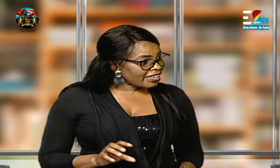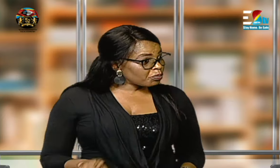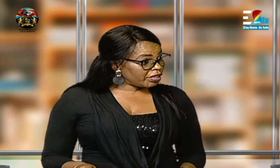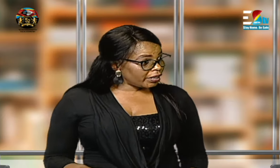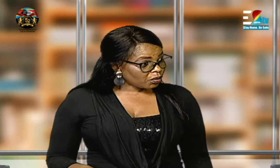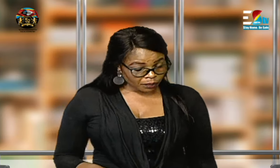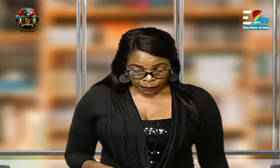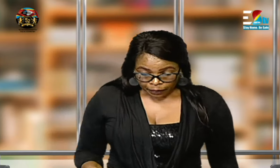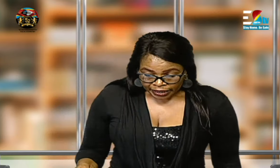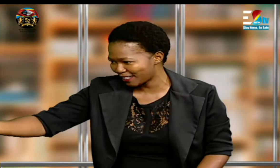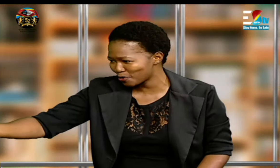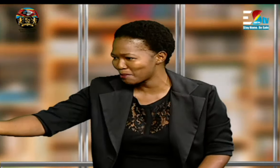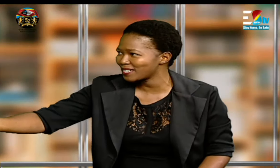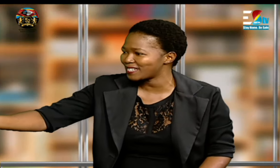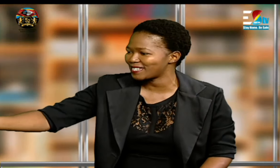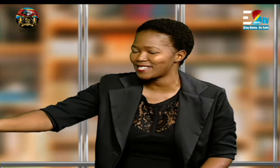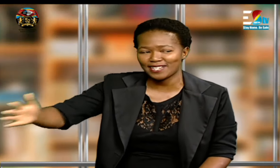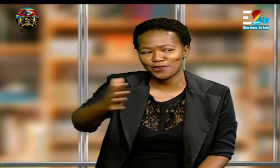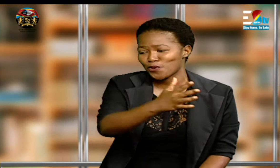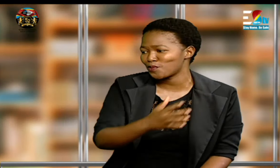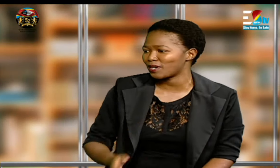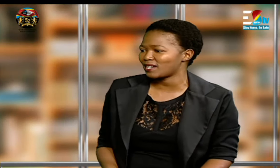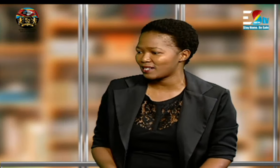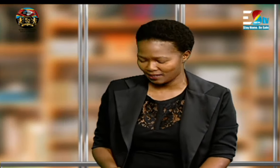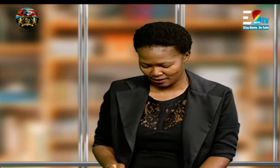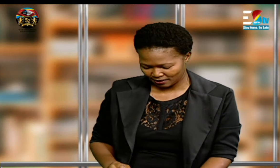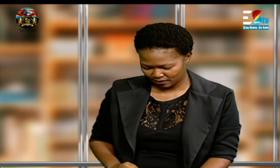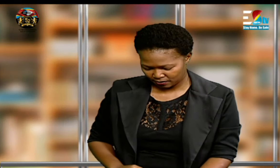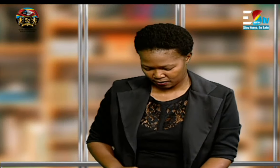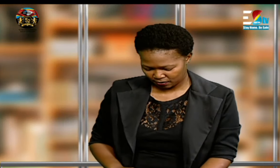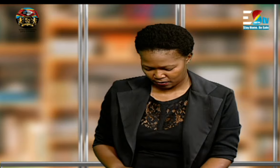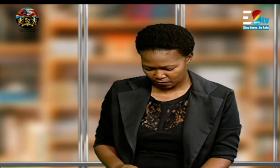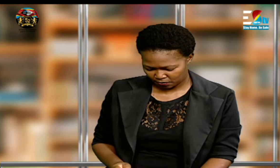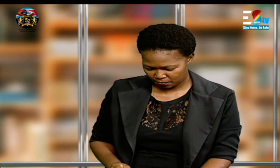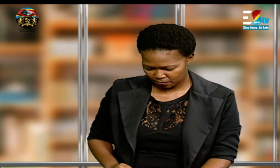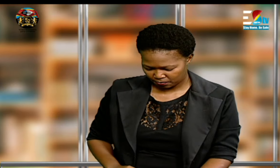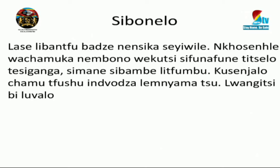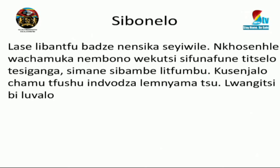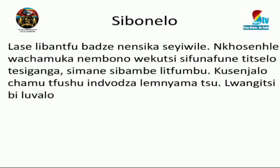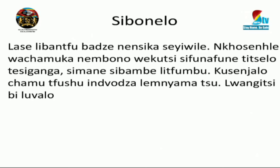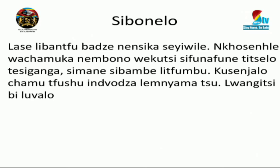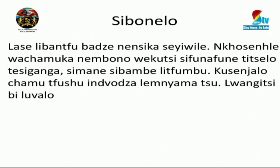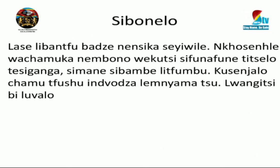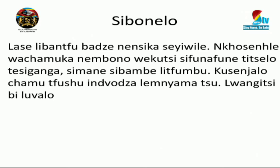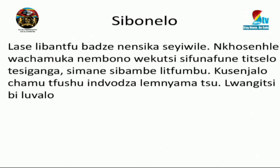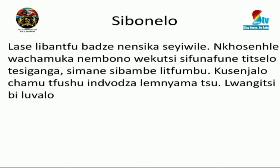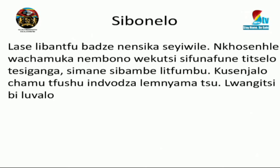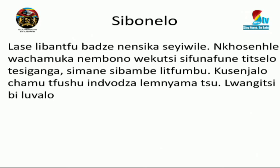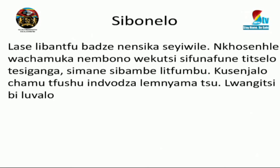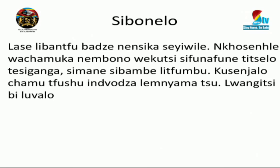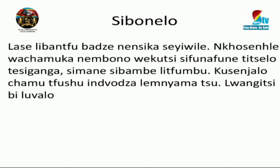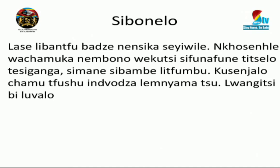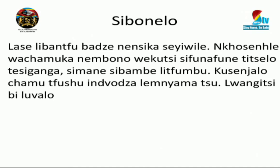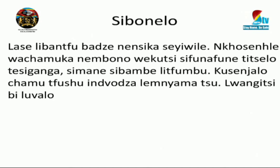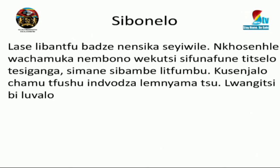nje nganasibonelo yes ngicela nasibonelo sami la lengithi mina indzaba yakho ayisebenziswe lulwimi